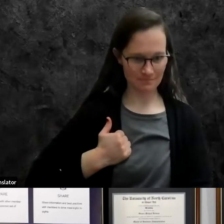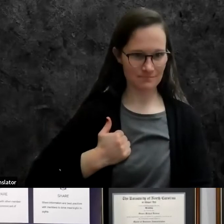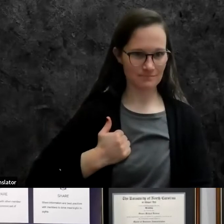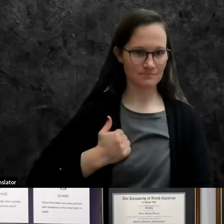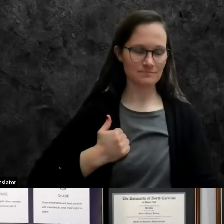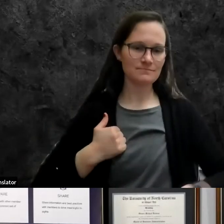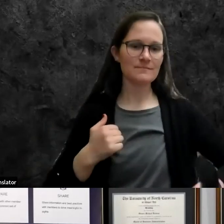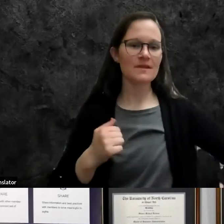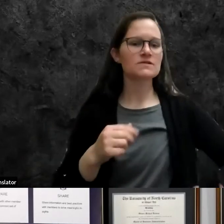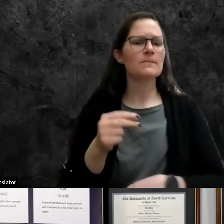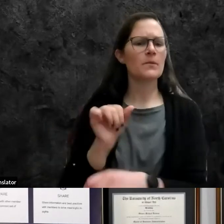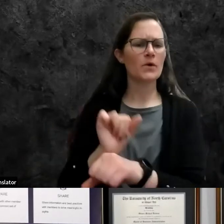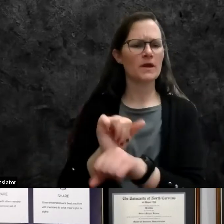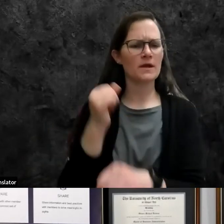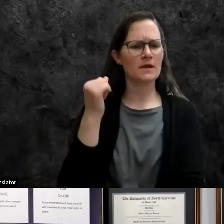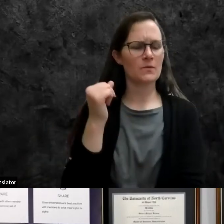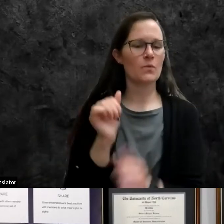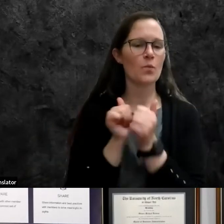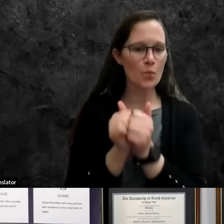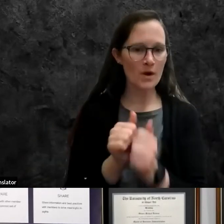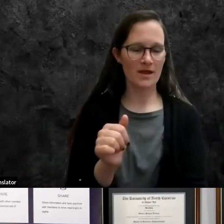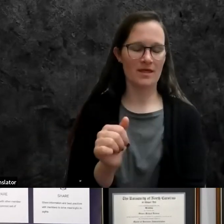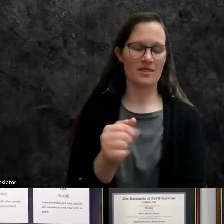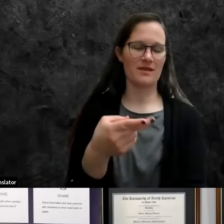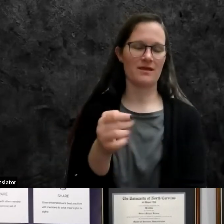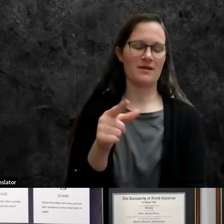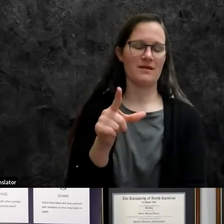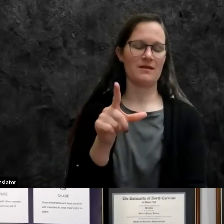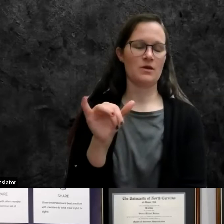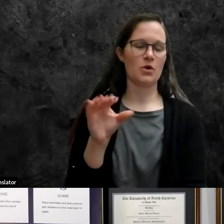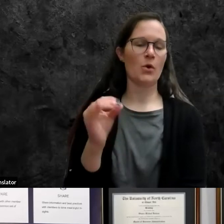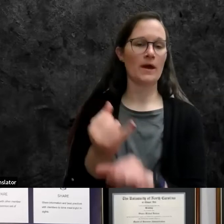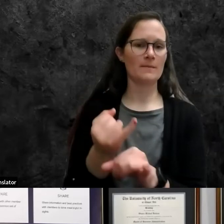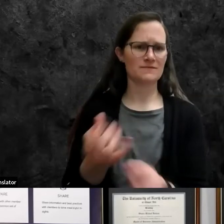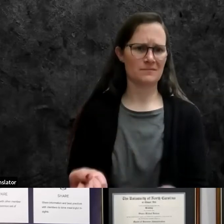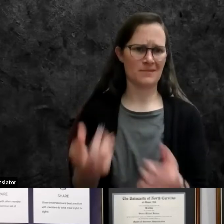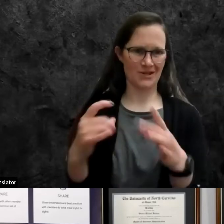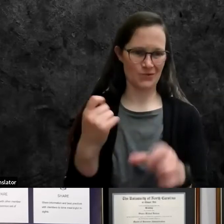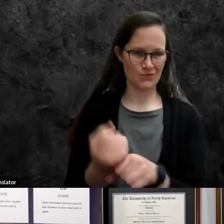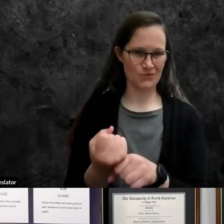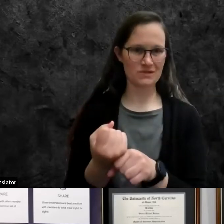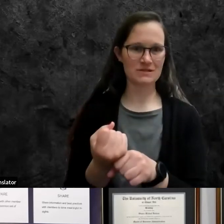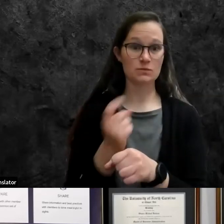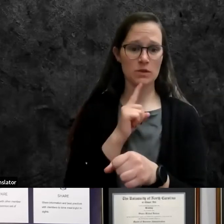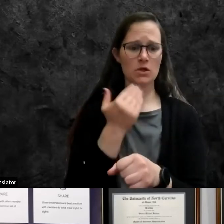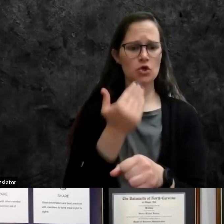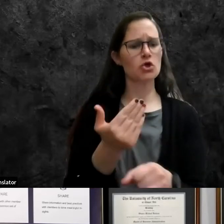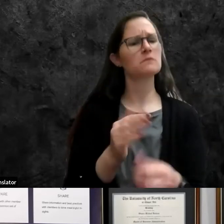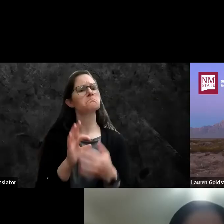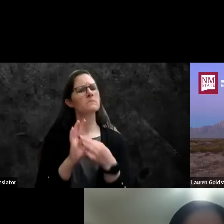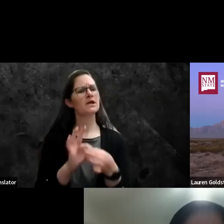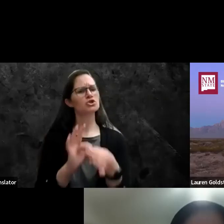with HelioCampus closely for the past several years. And through our collaboration, we've fostered a really robust relationship